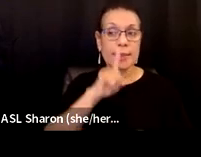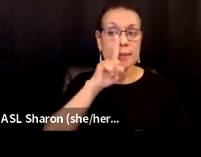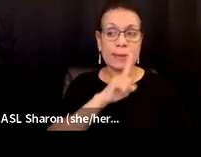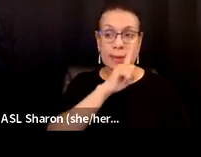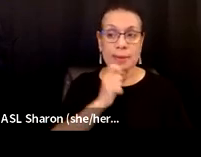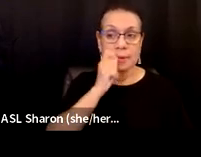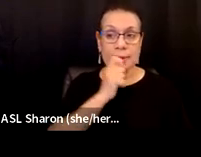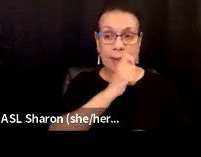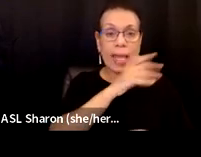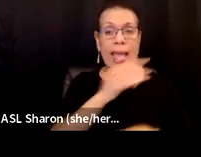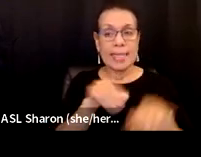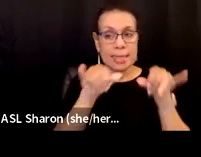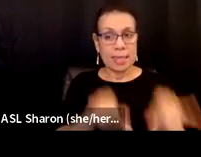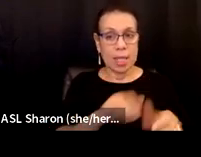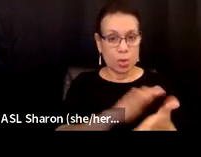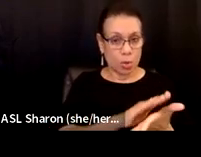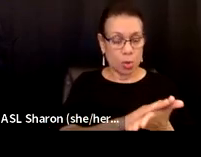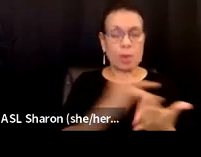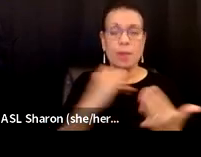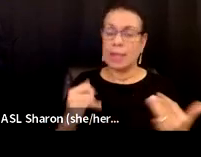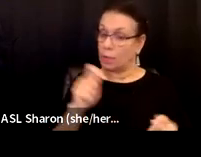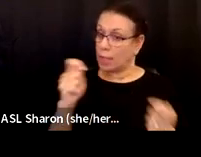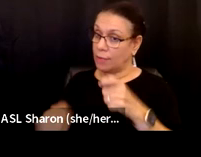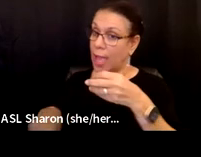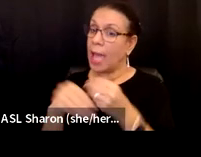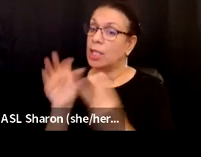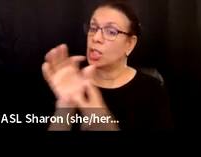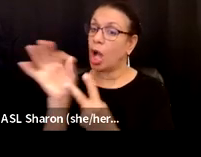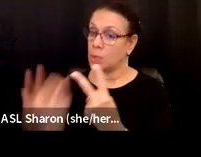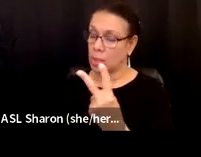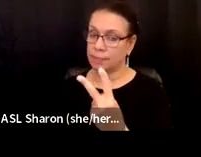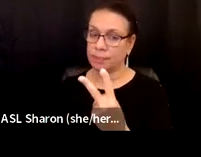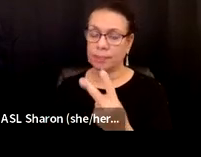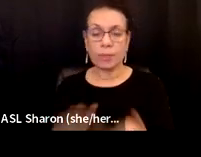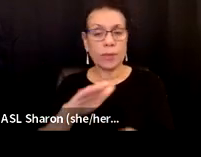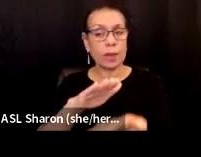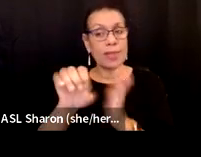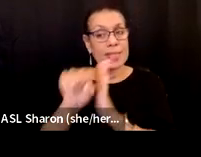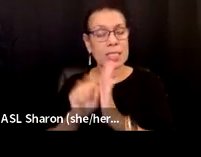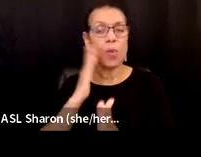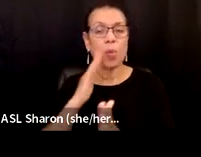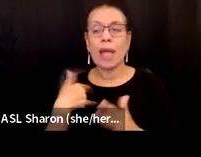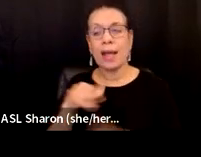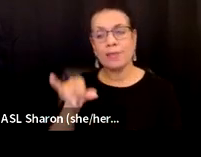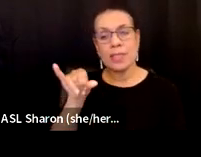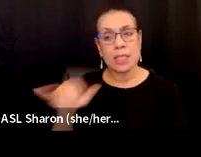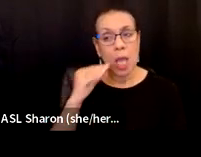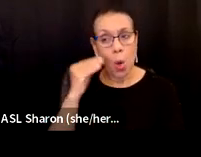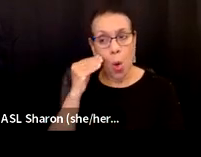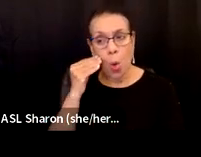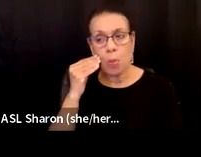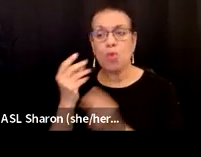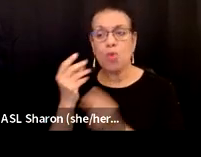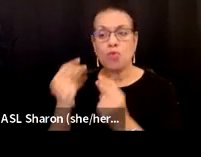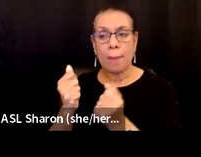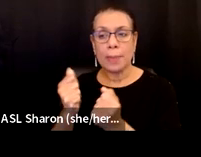into and that boston public schools has been using all year the state will provide at home rapid tests for distribution